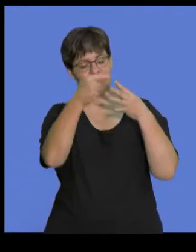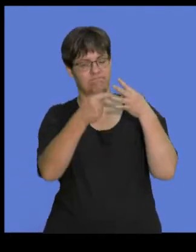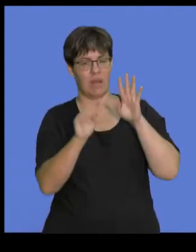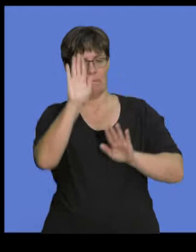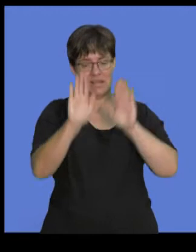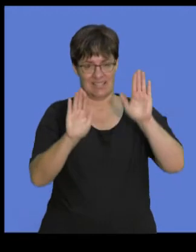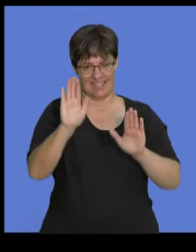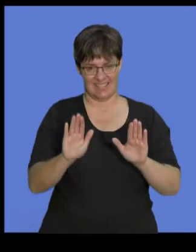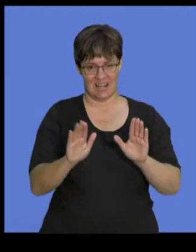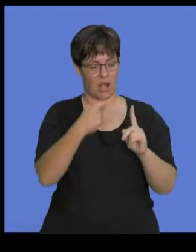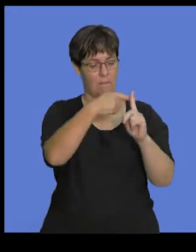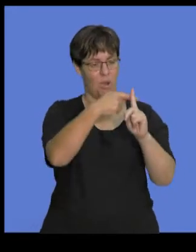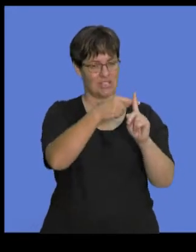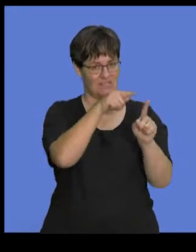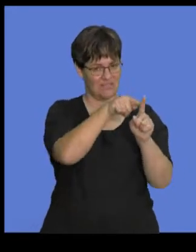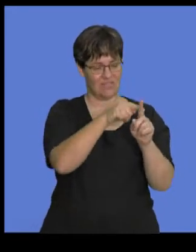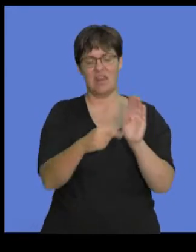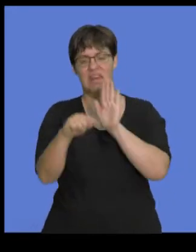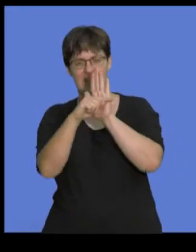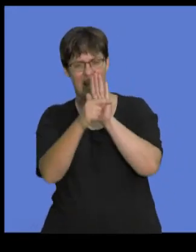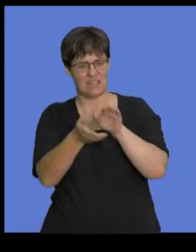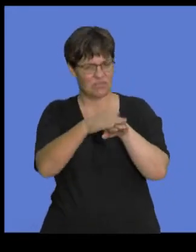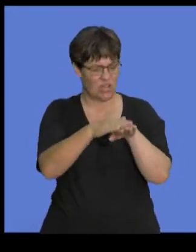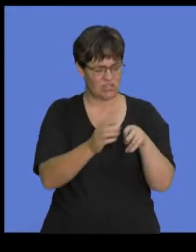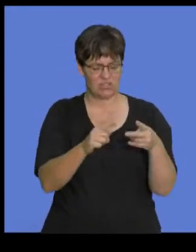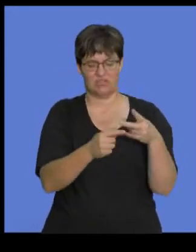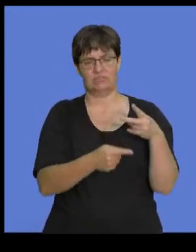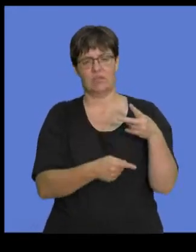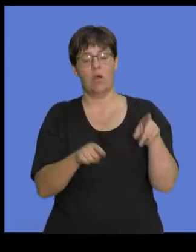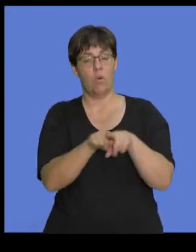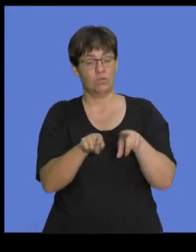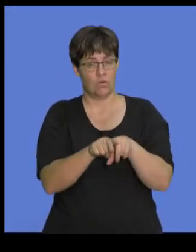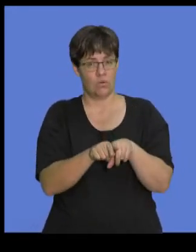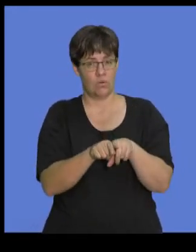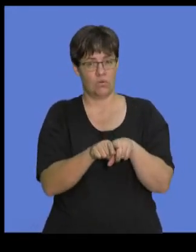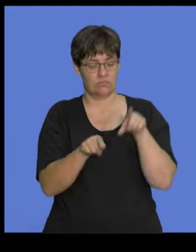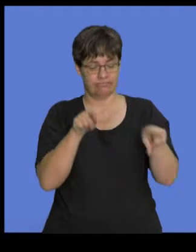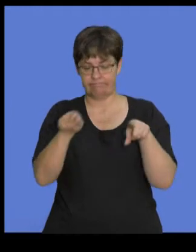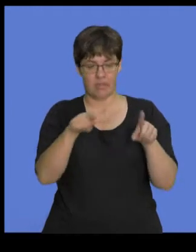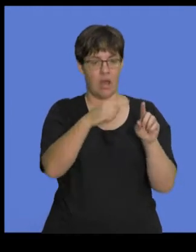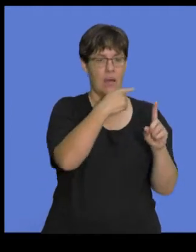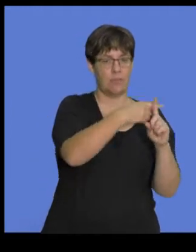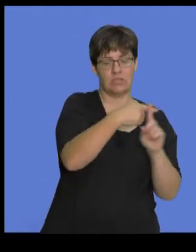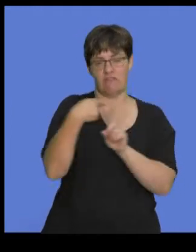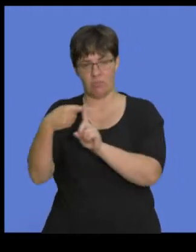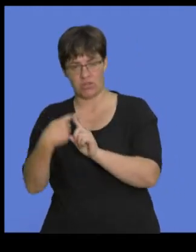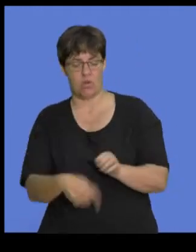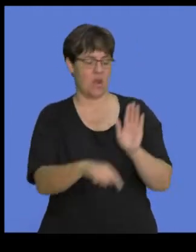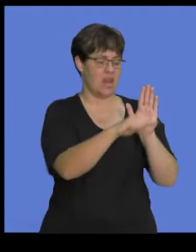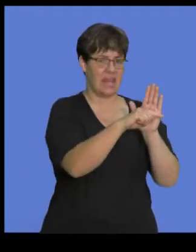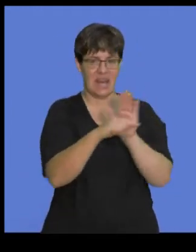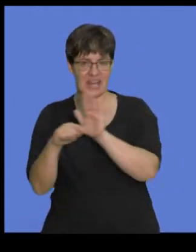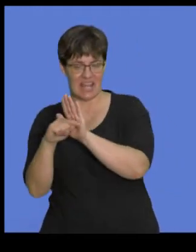around a positive charge, around a negative charge. Also, when two like or opposite point